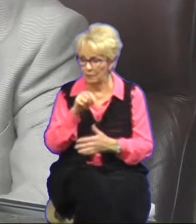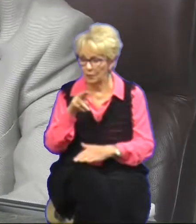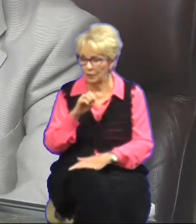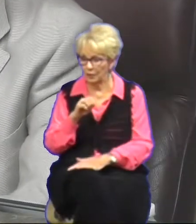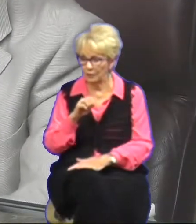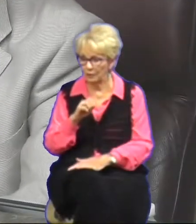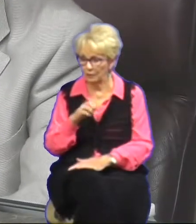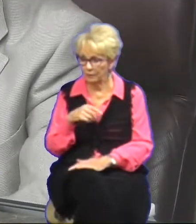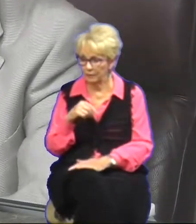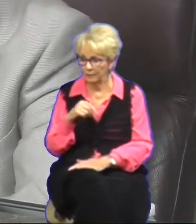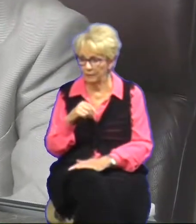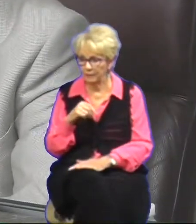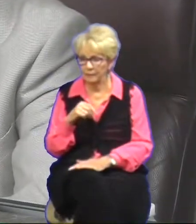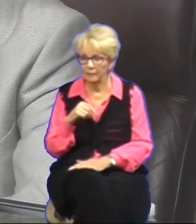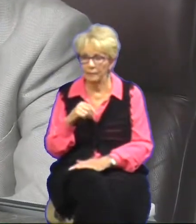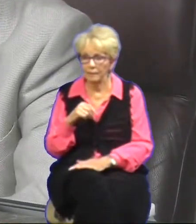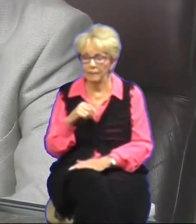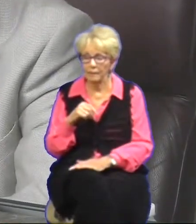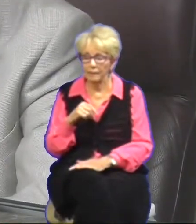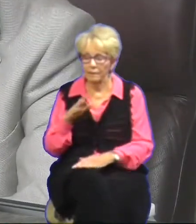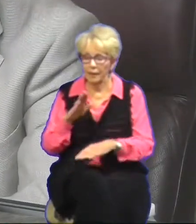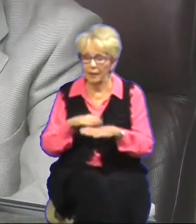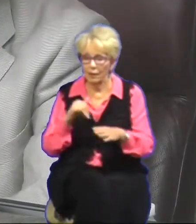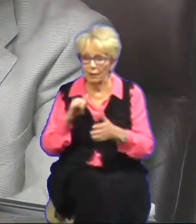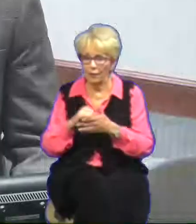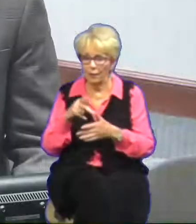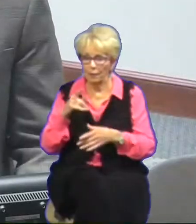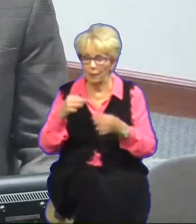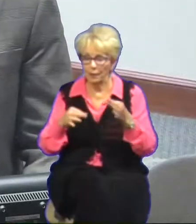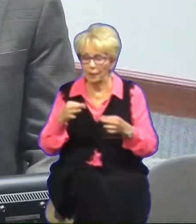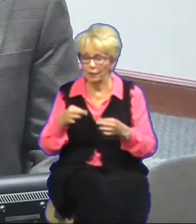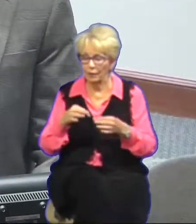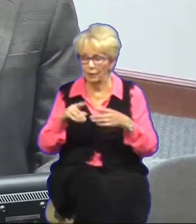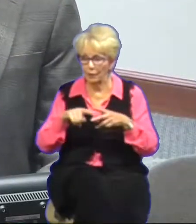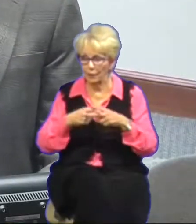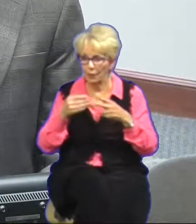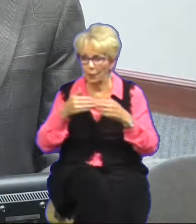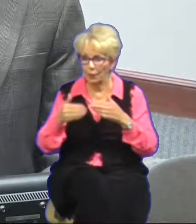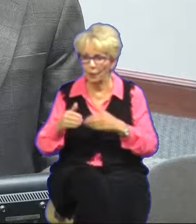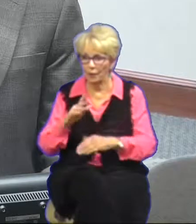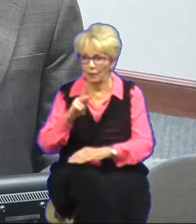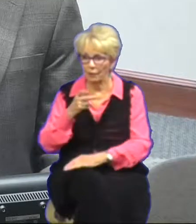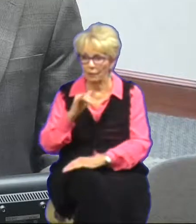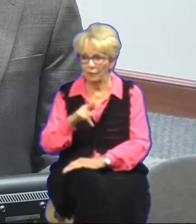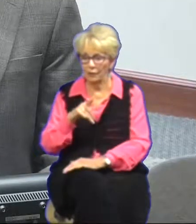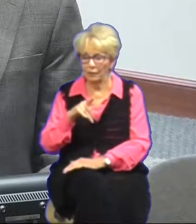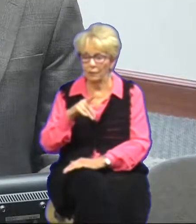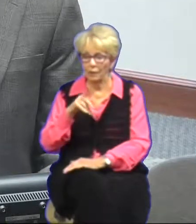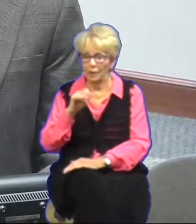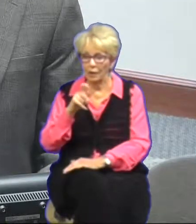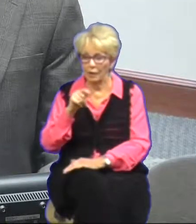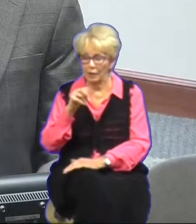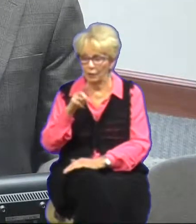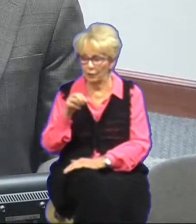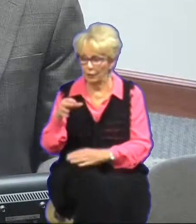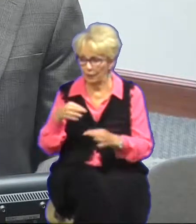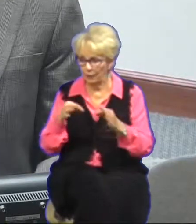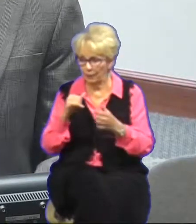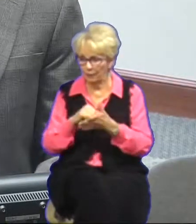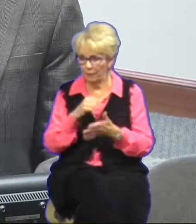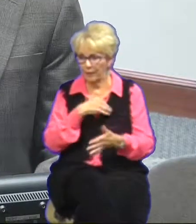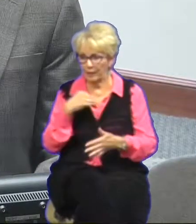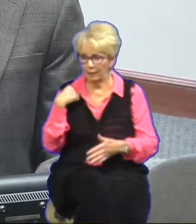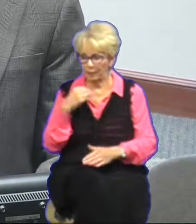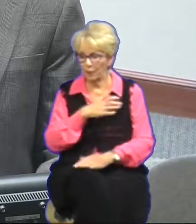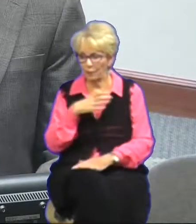districts. I'm going to call that public hearing to order. Ask Philip Luckadoo to give us some explanation, please. Mr. Mayor, members of